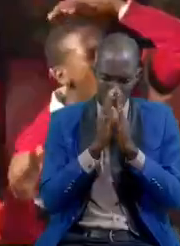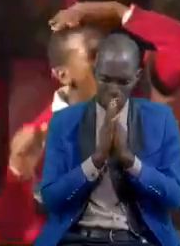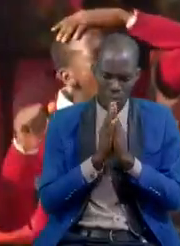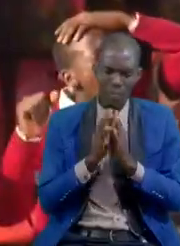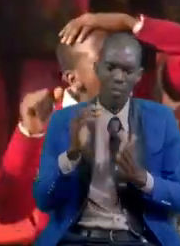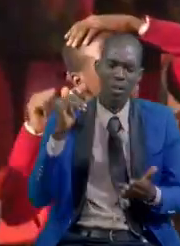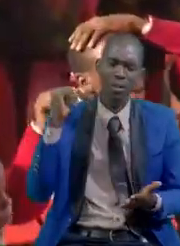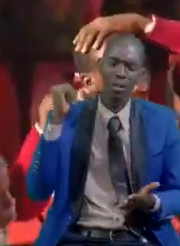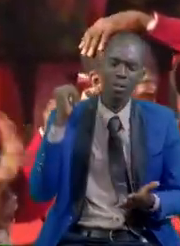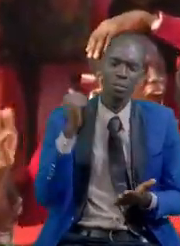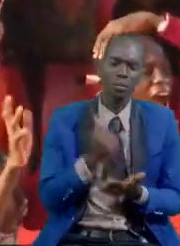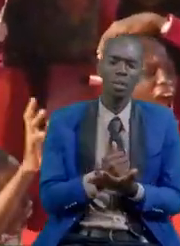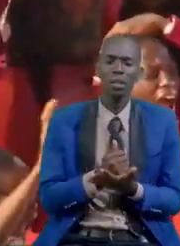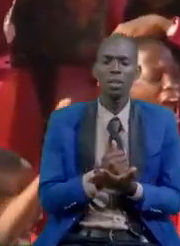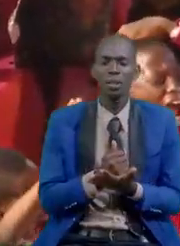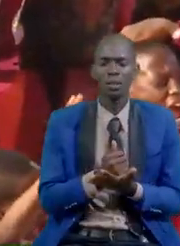pray.